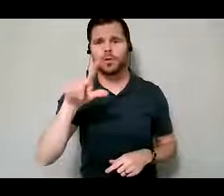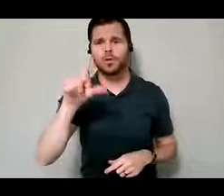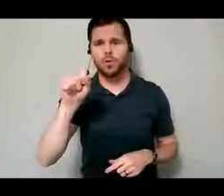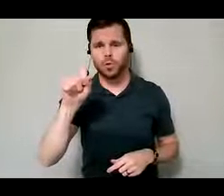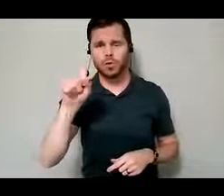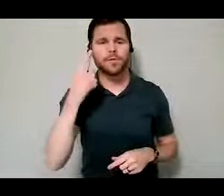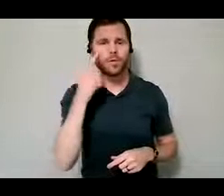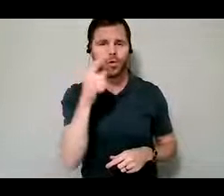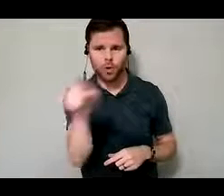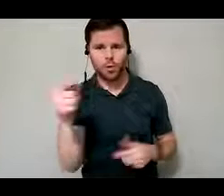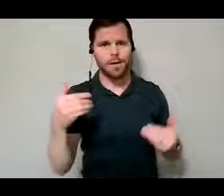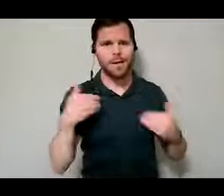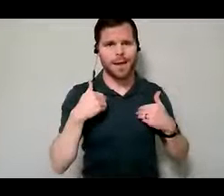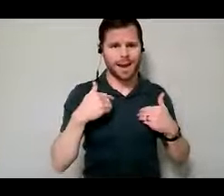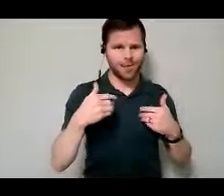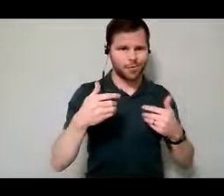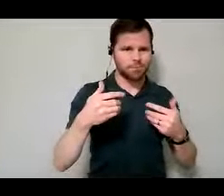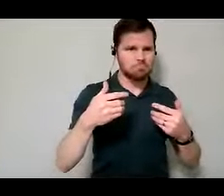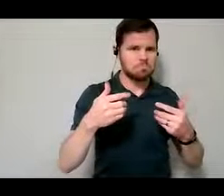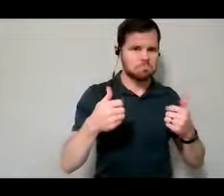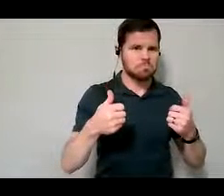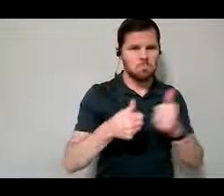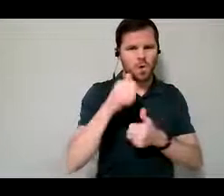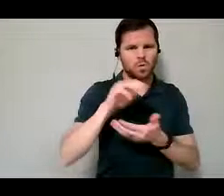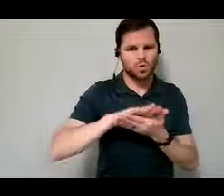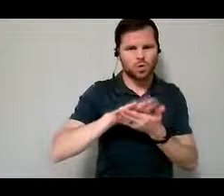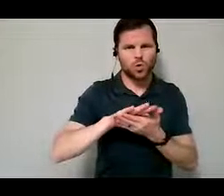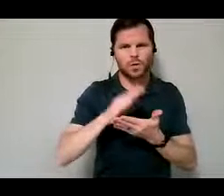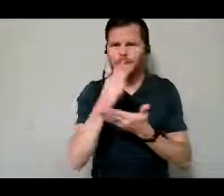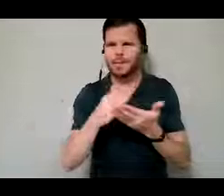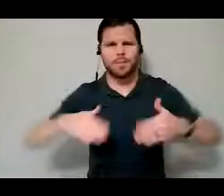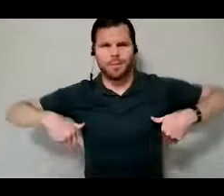There might be a few that don't have links that will have them soon.